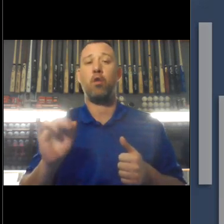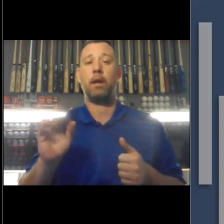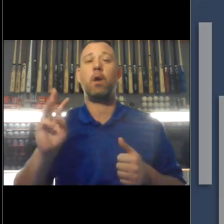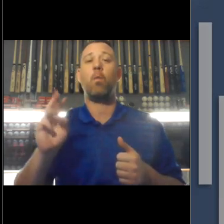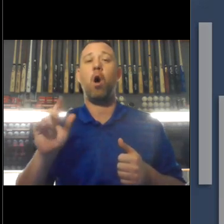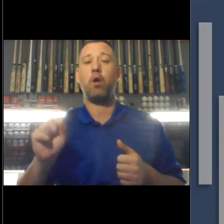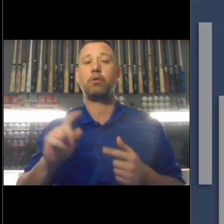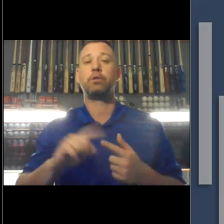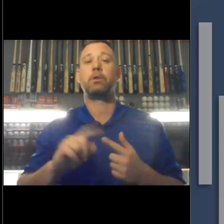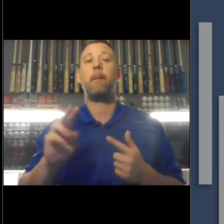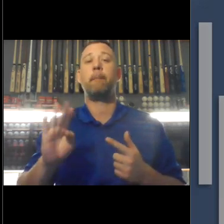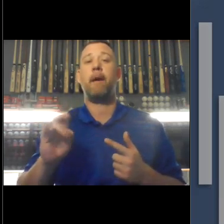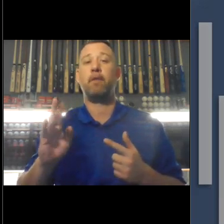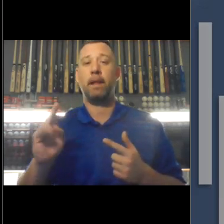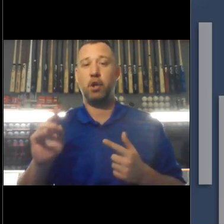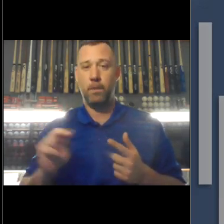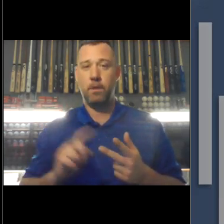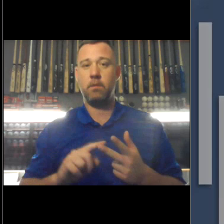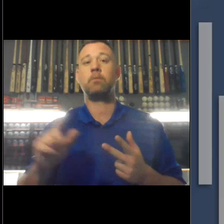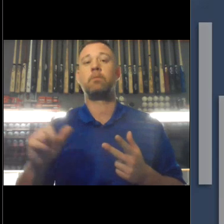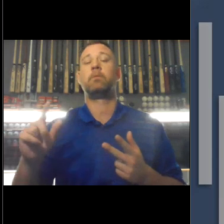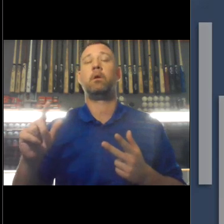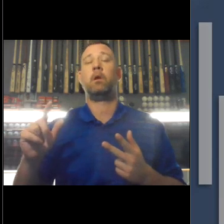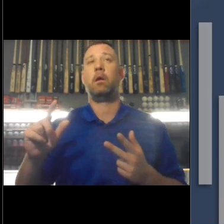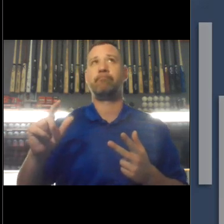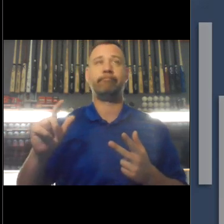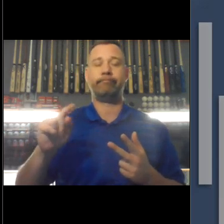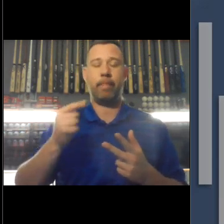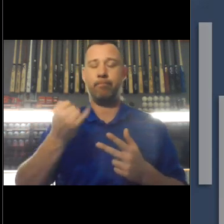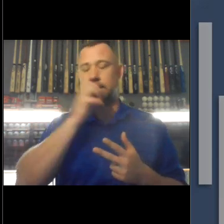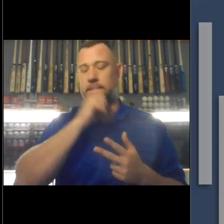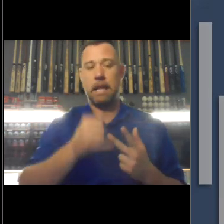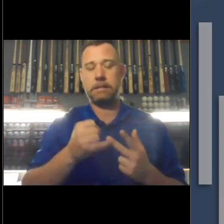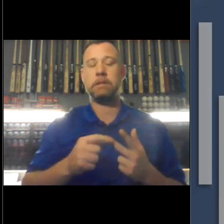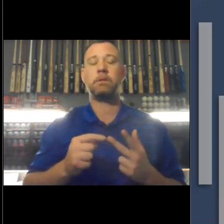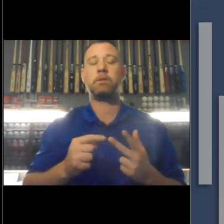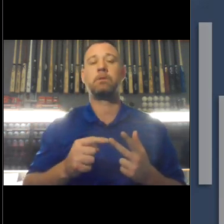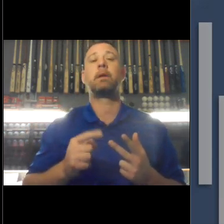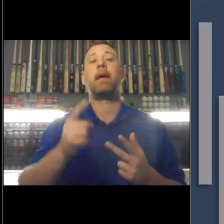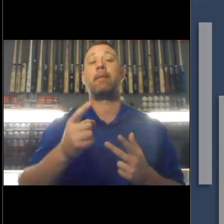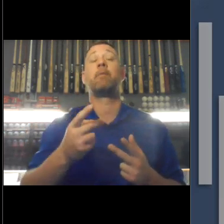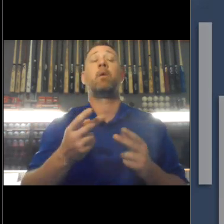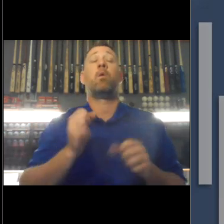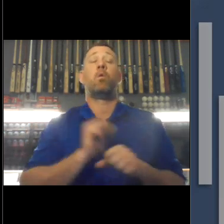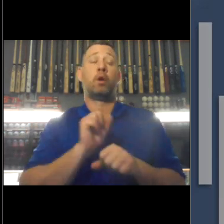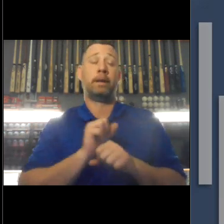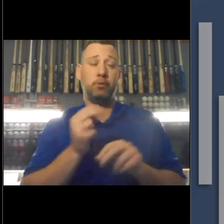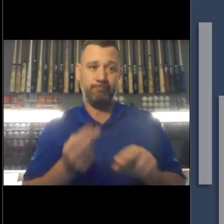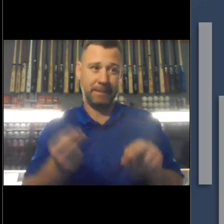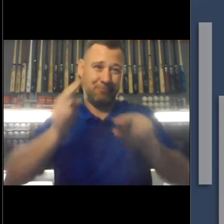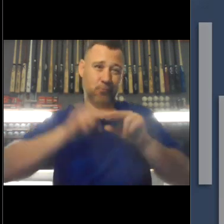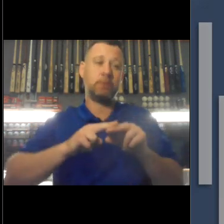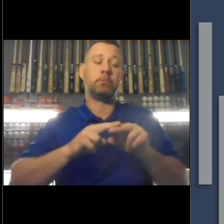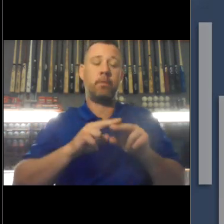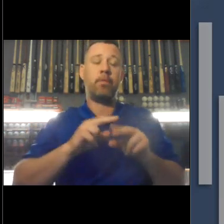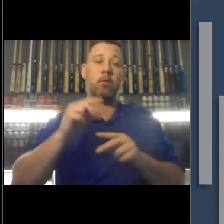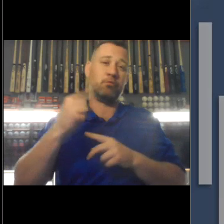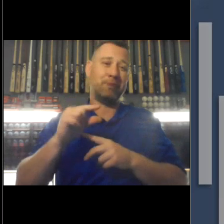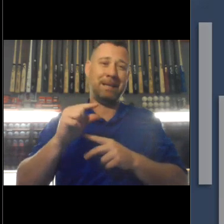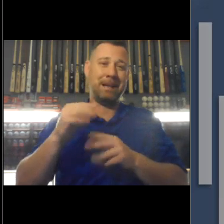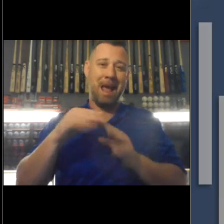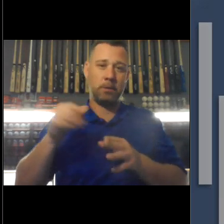Beverly Newman-Burkhardt, and Alika Chengizi, have been working to quantify the air quality and greenhouse gas emissions benefits of the program's